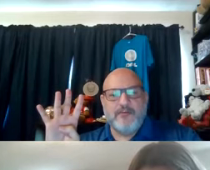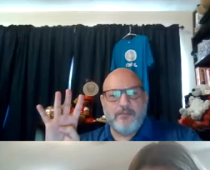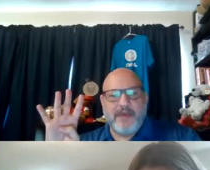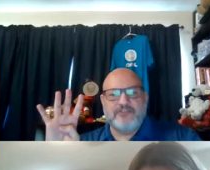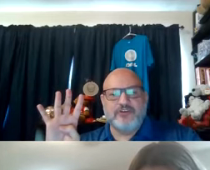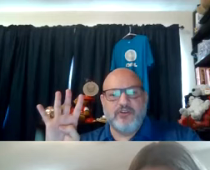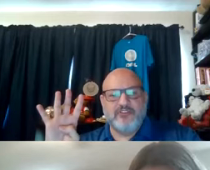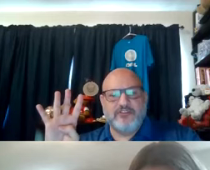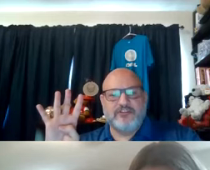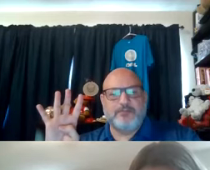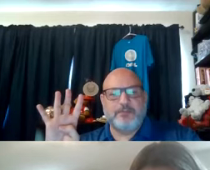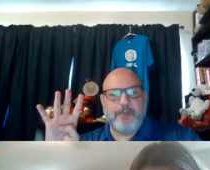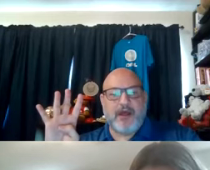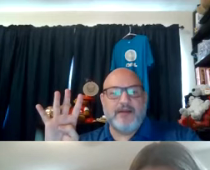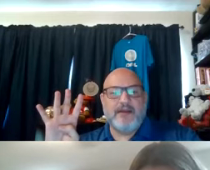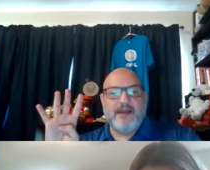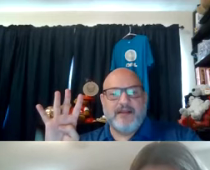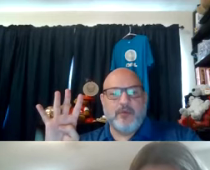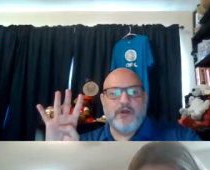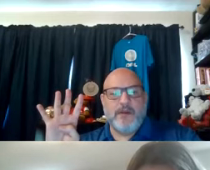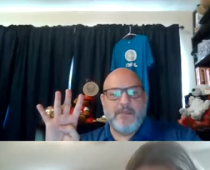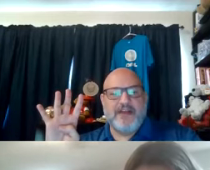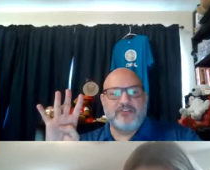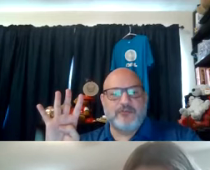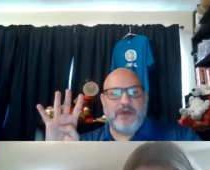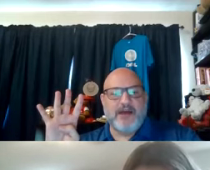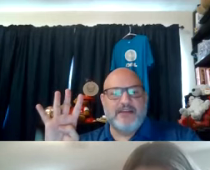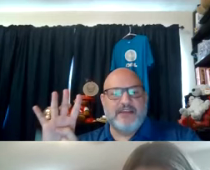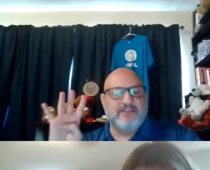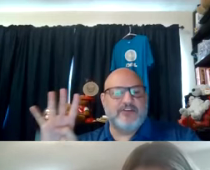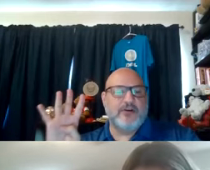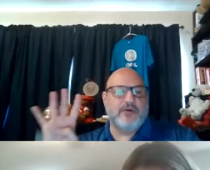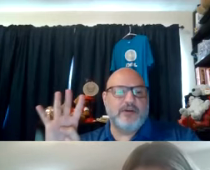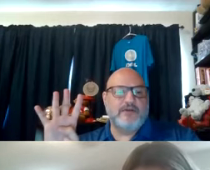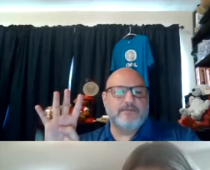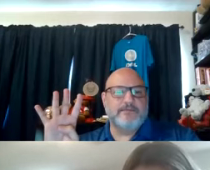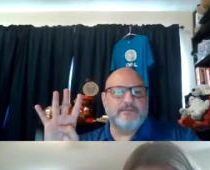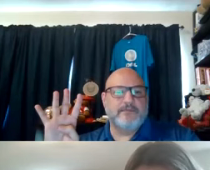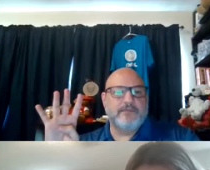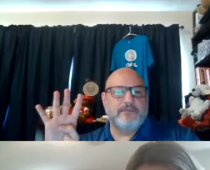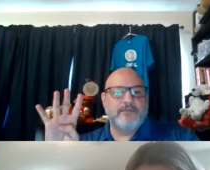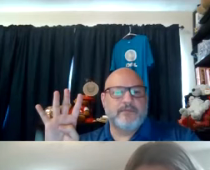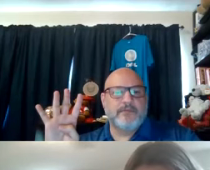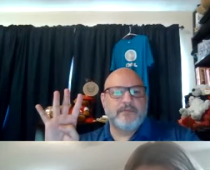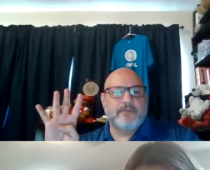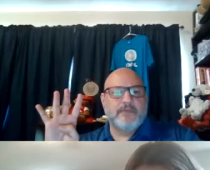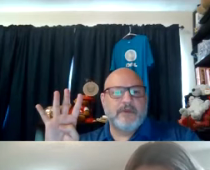one magical spot, and that one magical spot is the start codon.